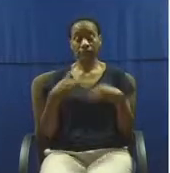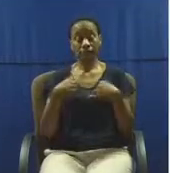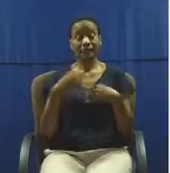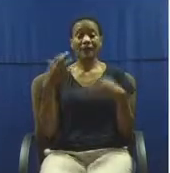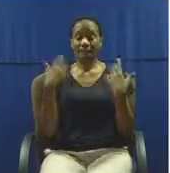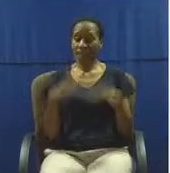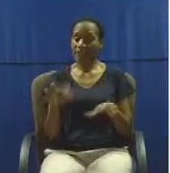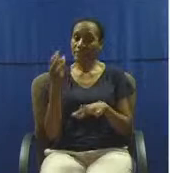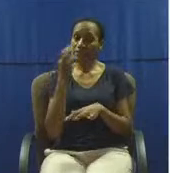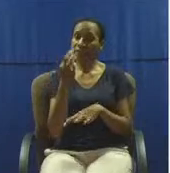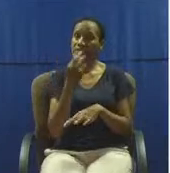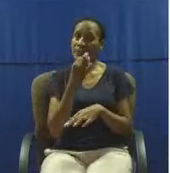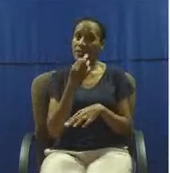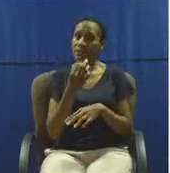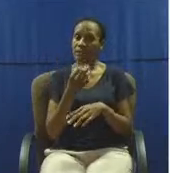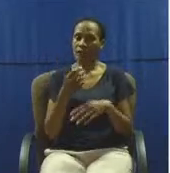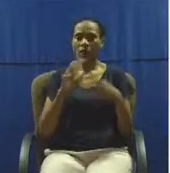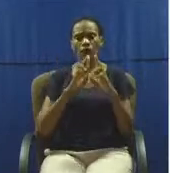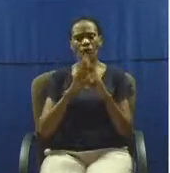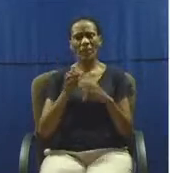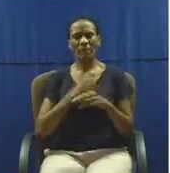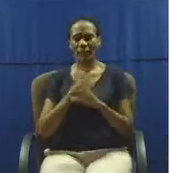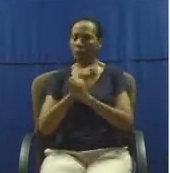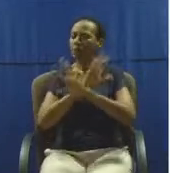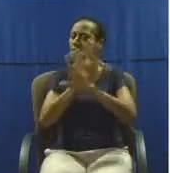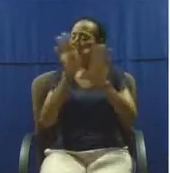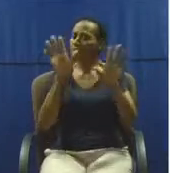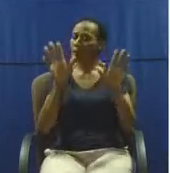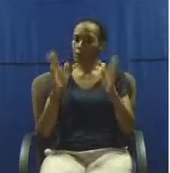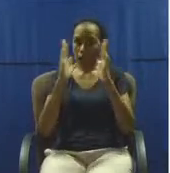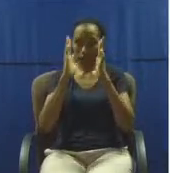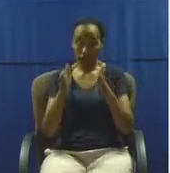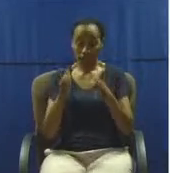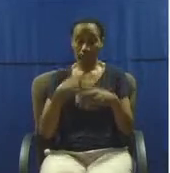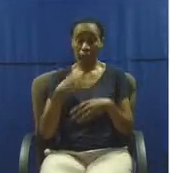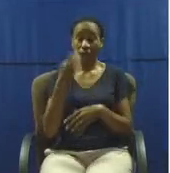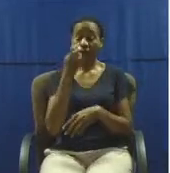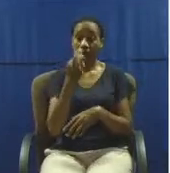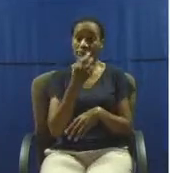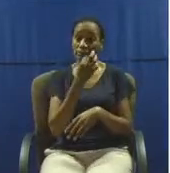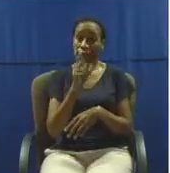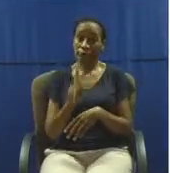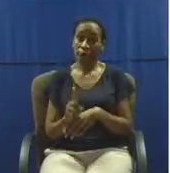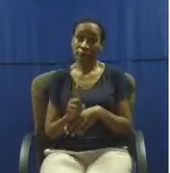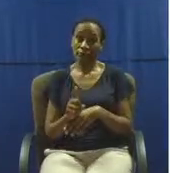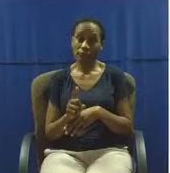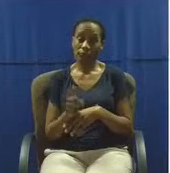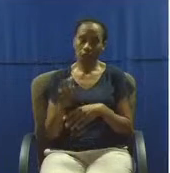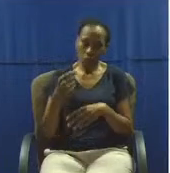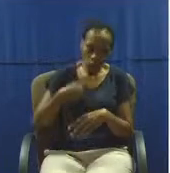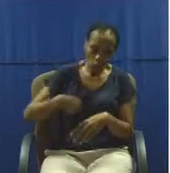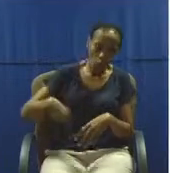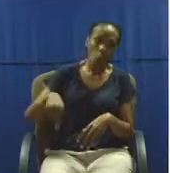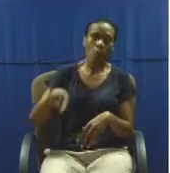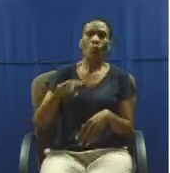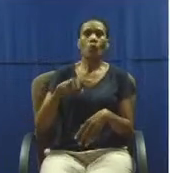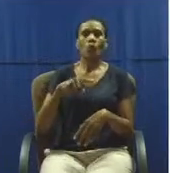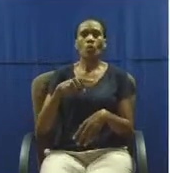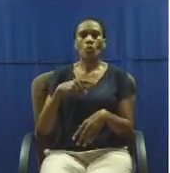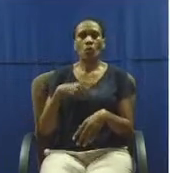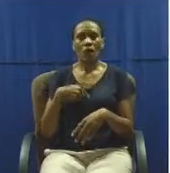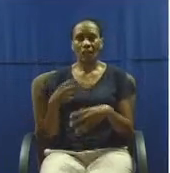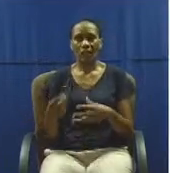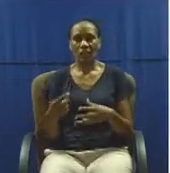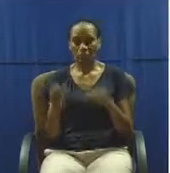the answer was very straight. The answer said, we